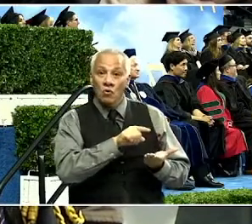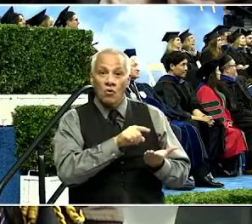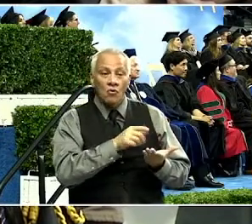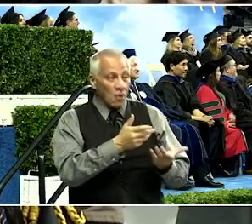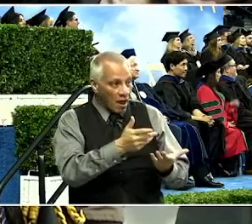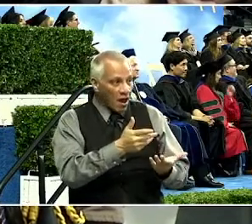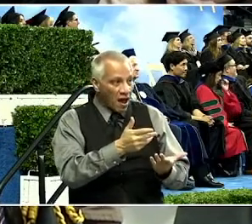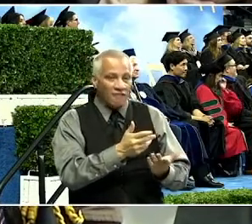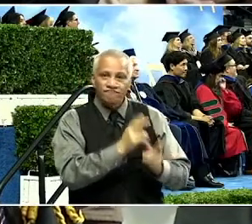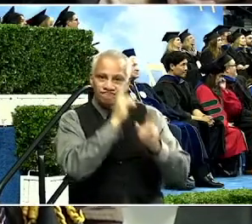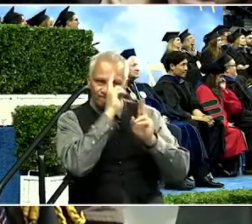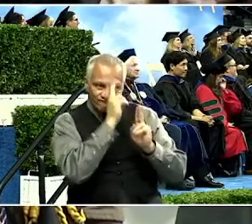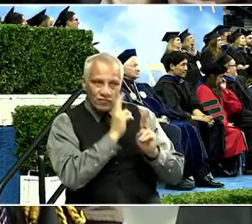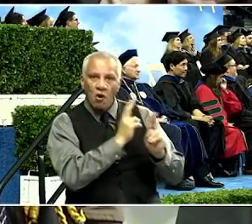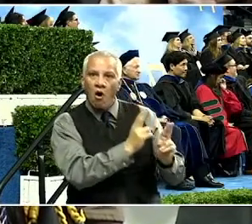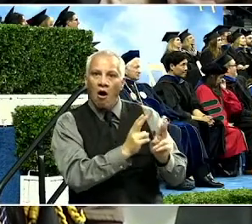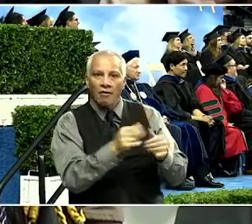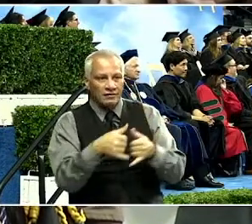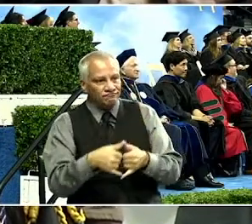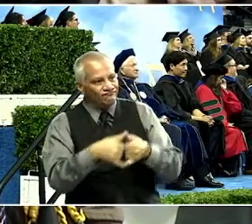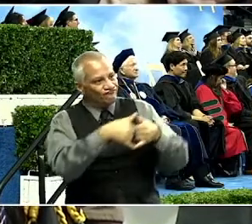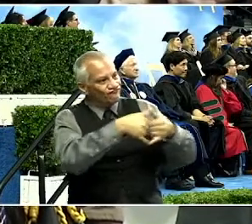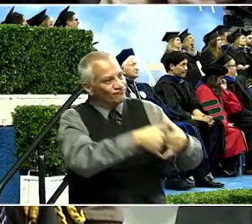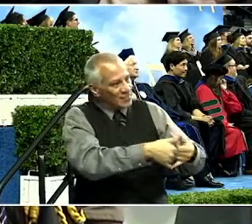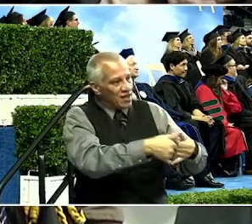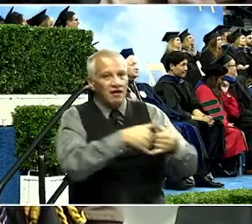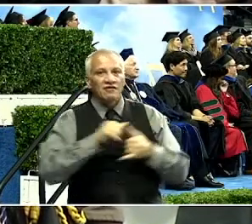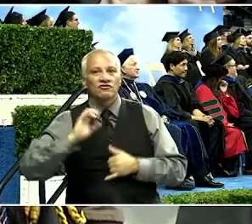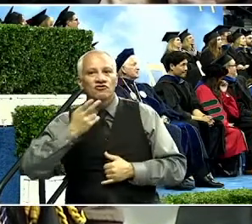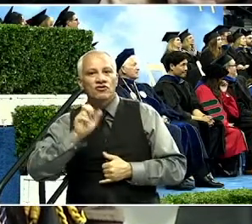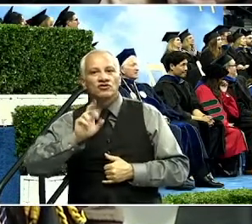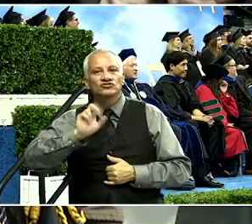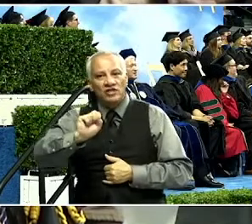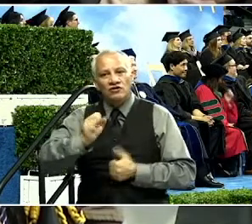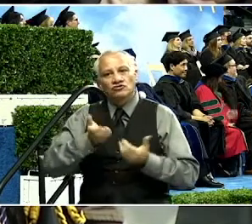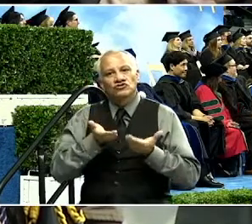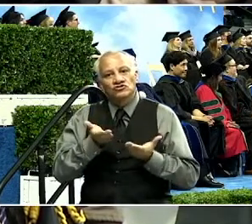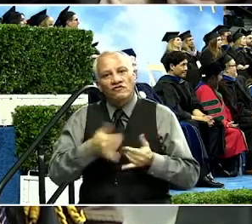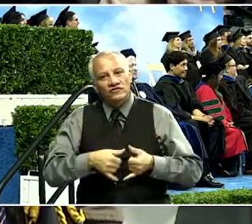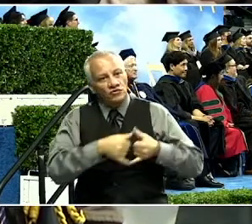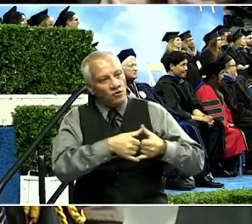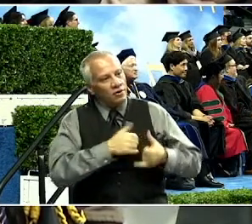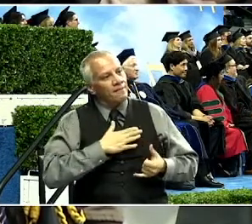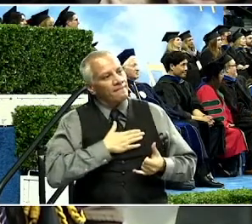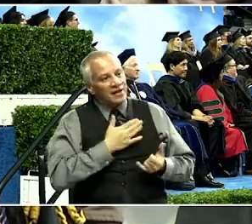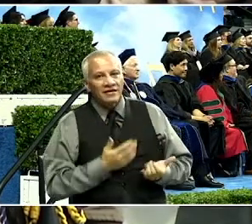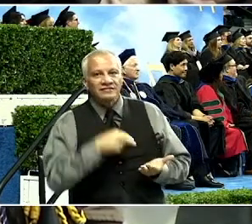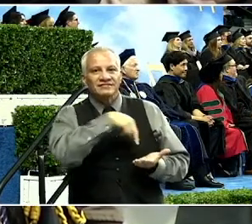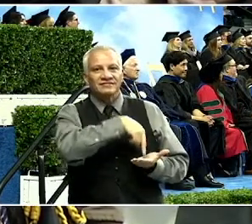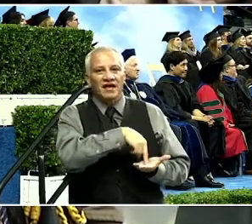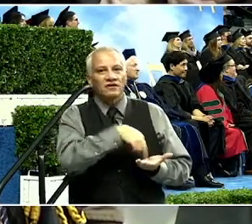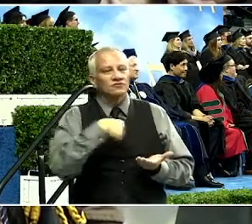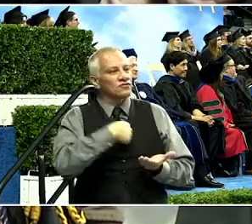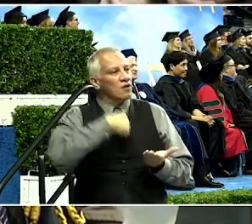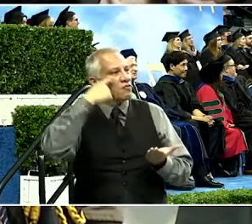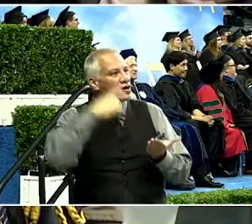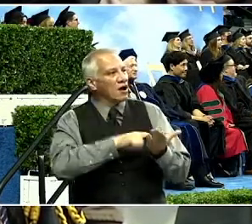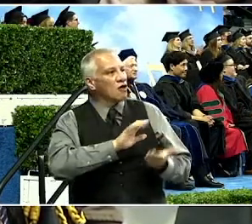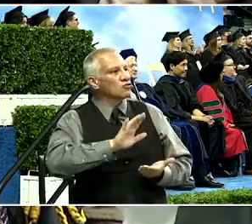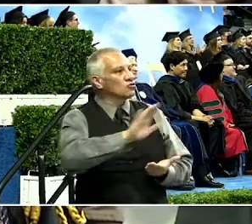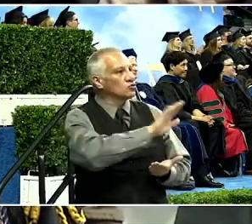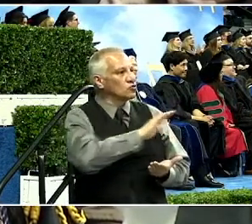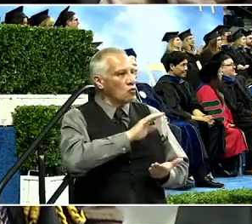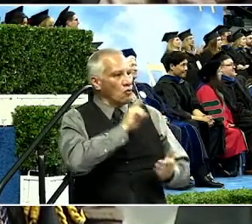have been honored as recipients of the Chancellor's Service Award please stand so that we can recognize your